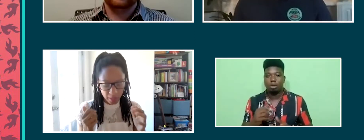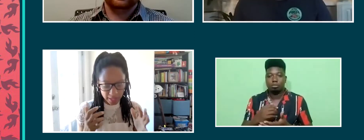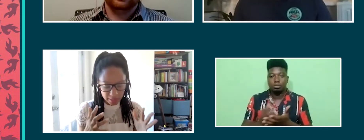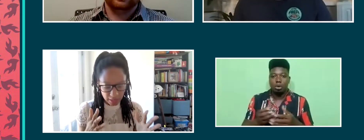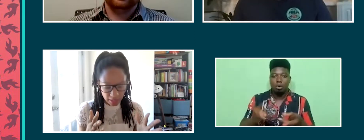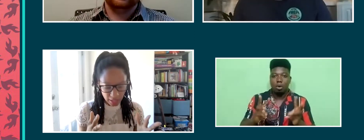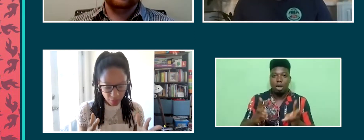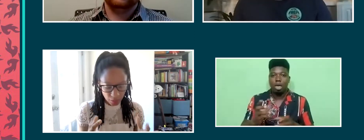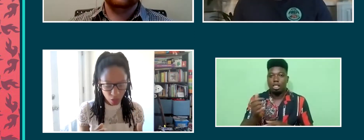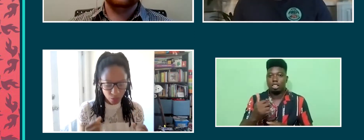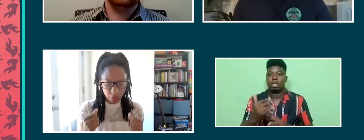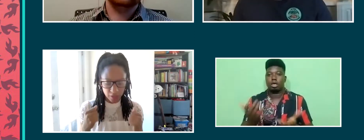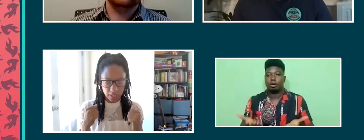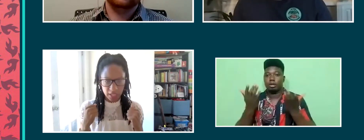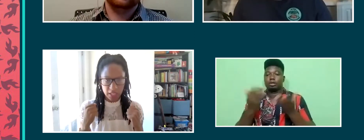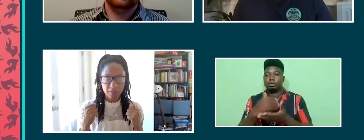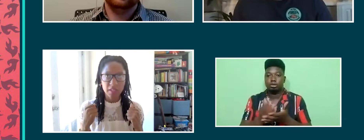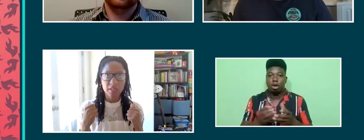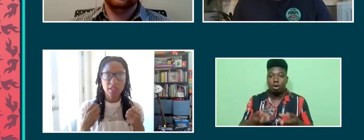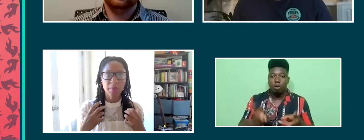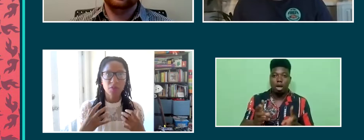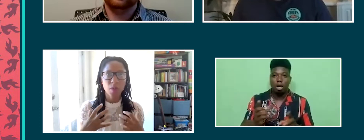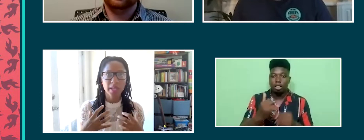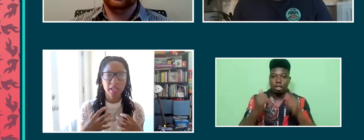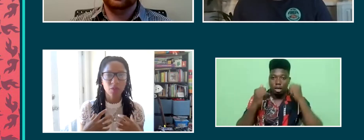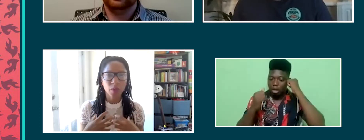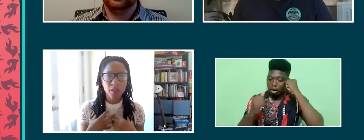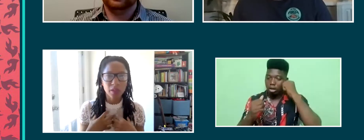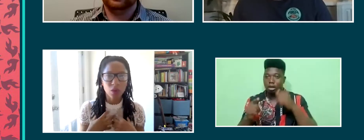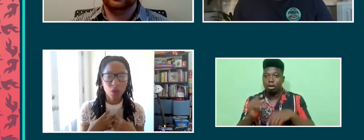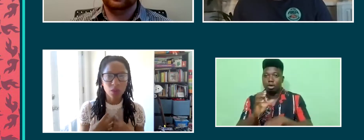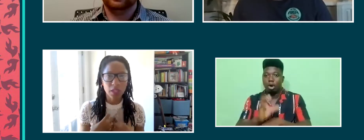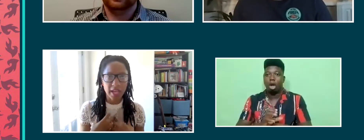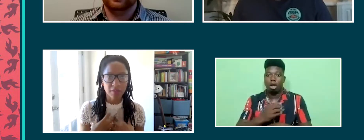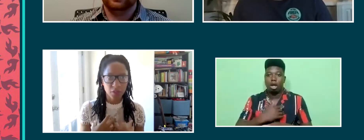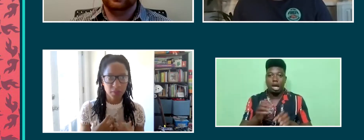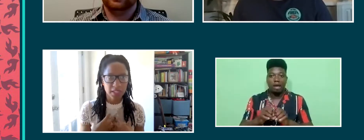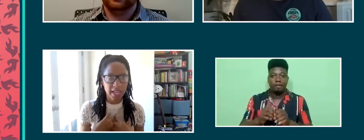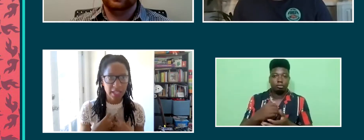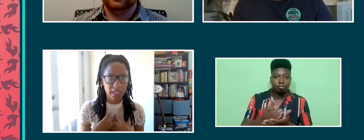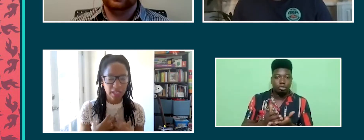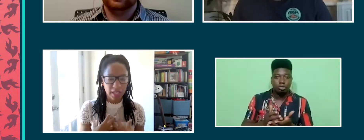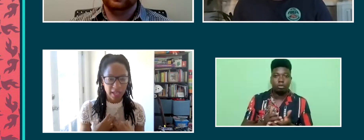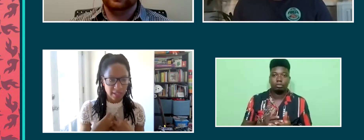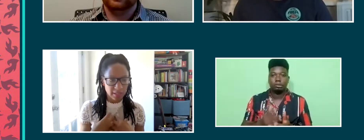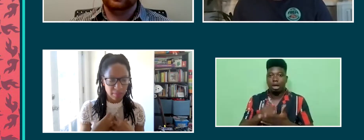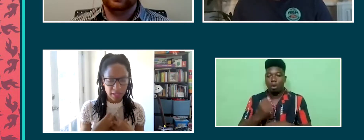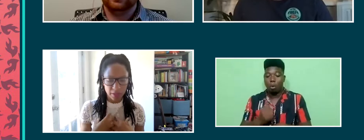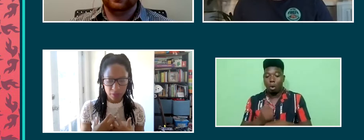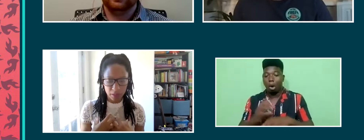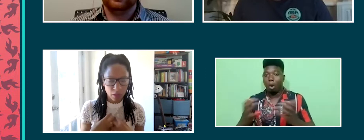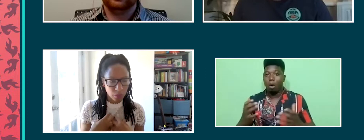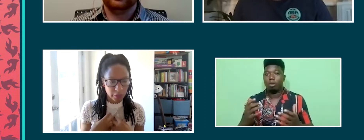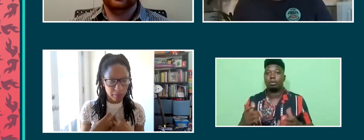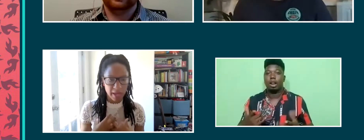some of the ways that they were cultured, even some of what they've worked their whole life to attain as